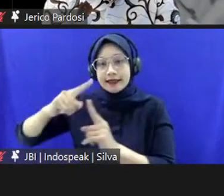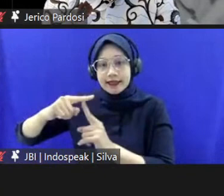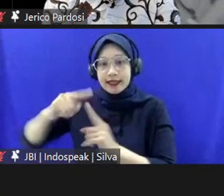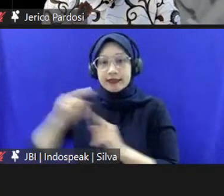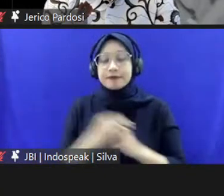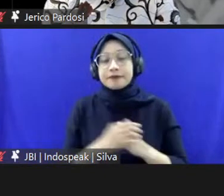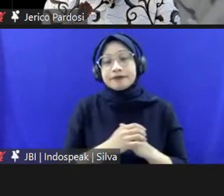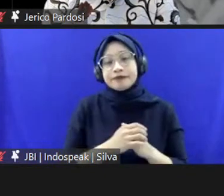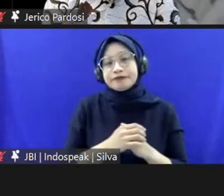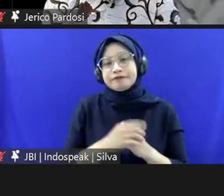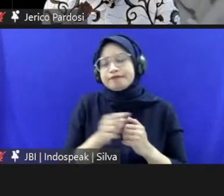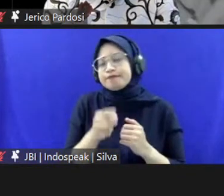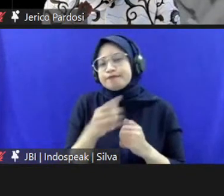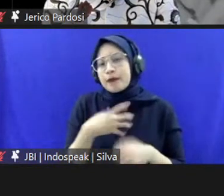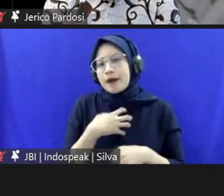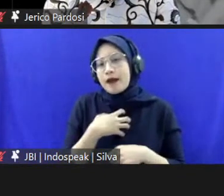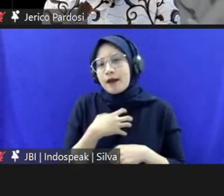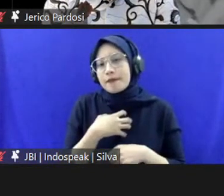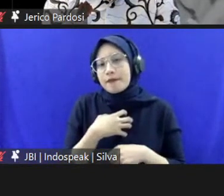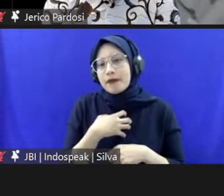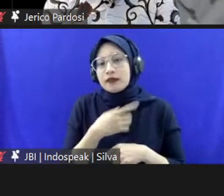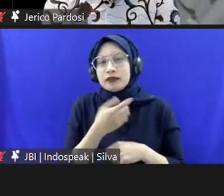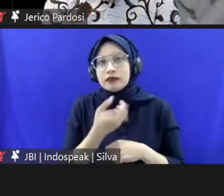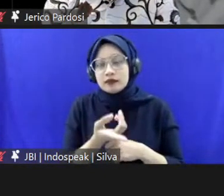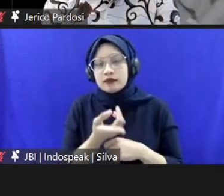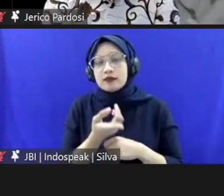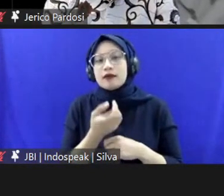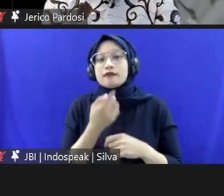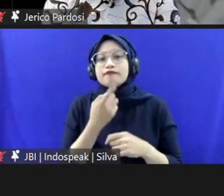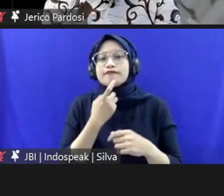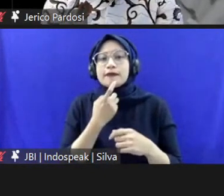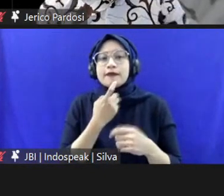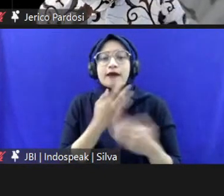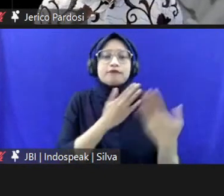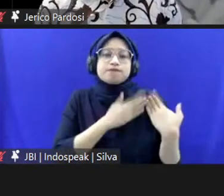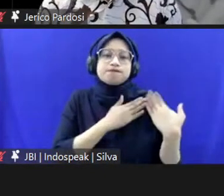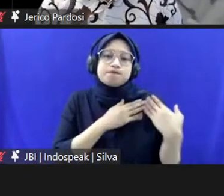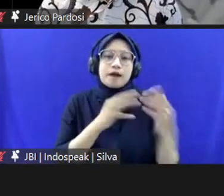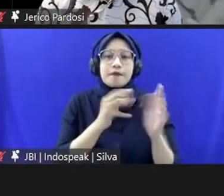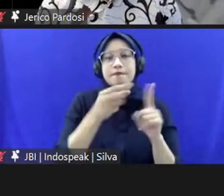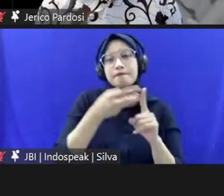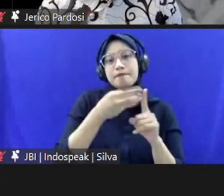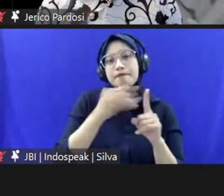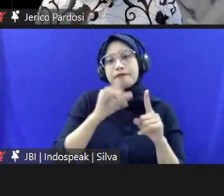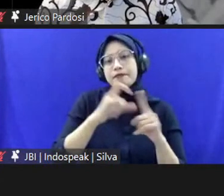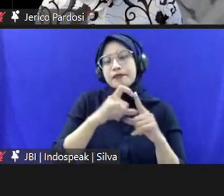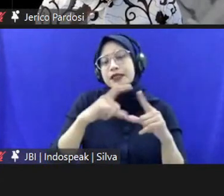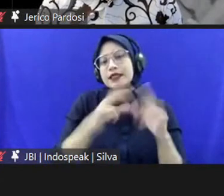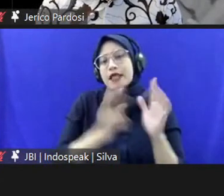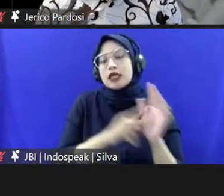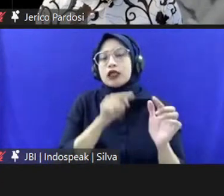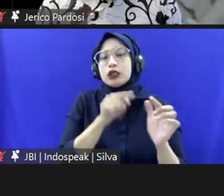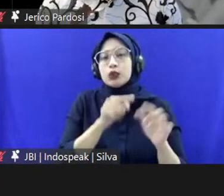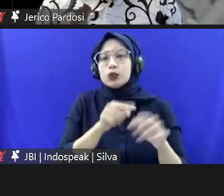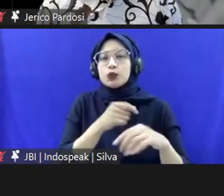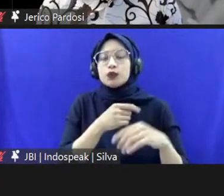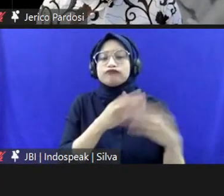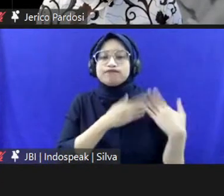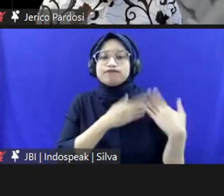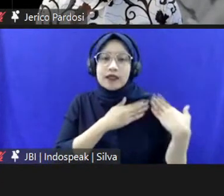What do you see? How do you see the roles of midwives actually in trying to decrease the maternal mortality rates in Indonesia,